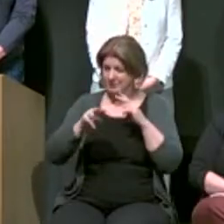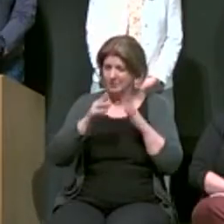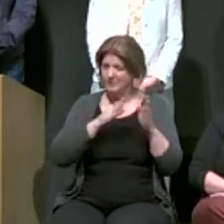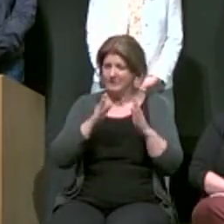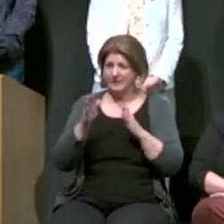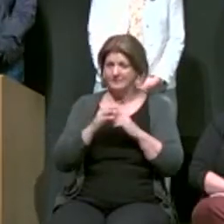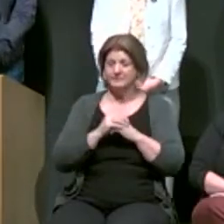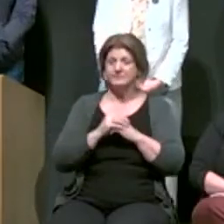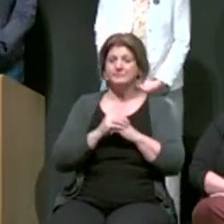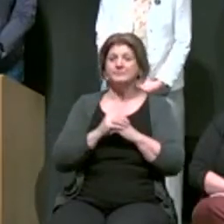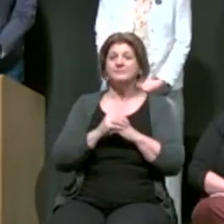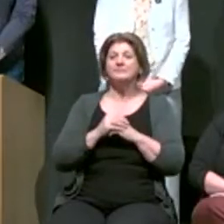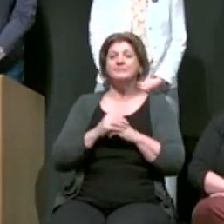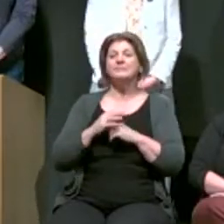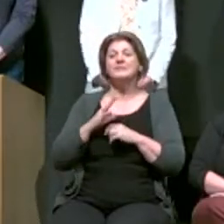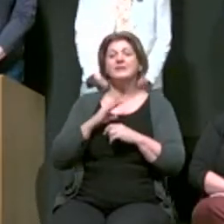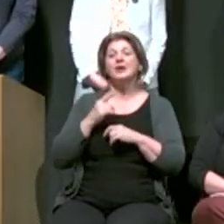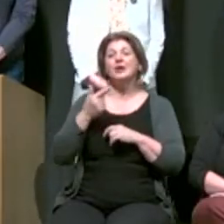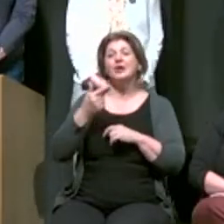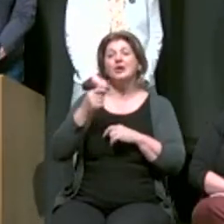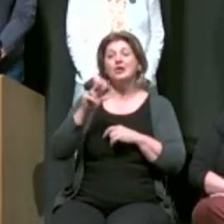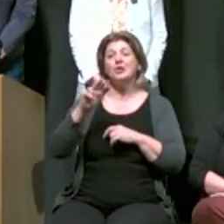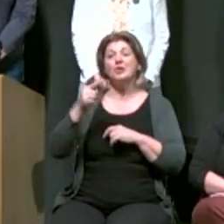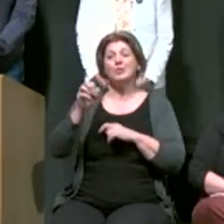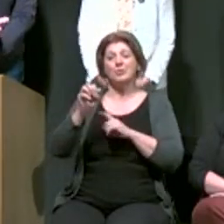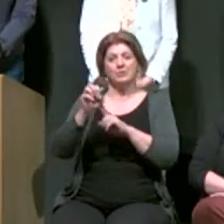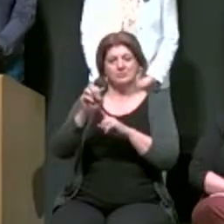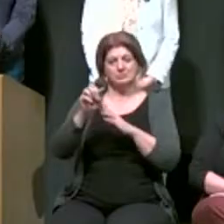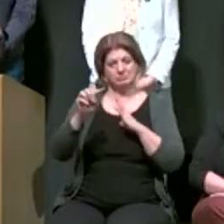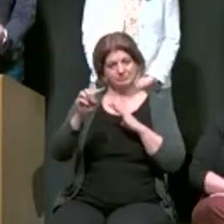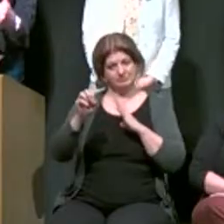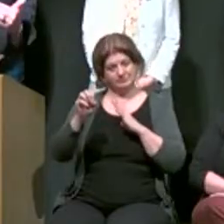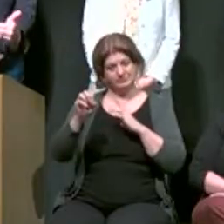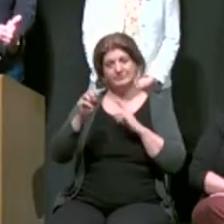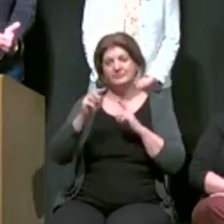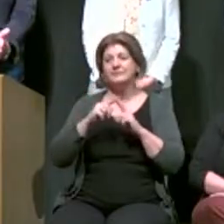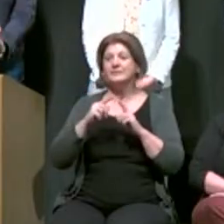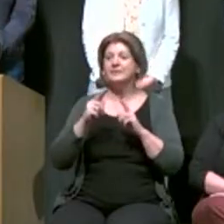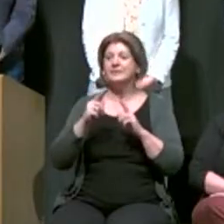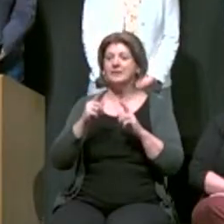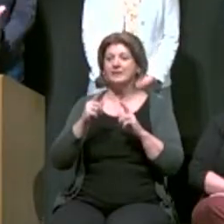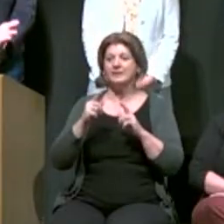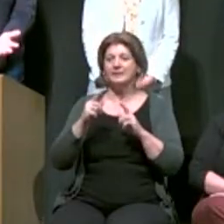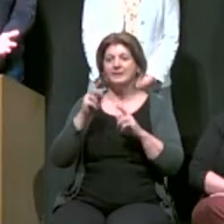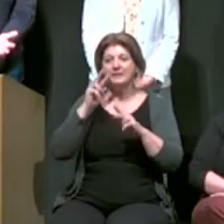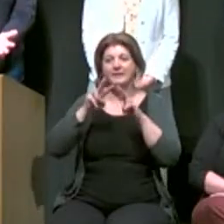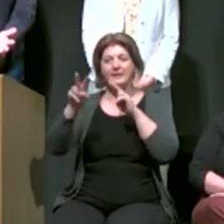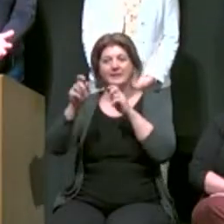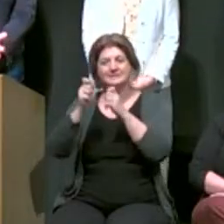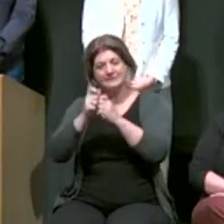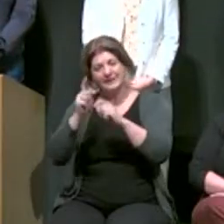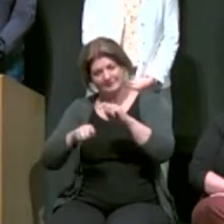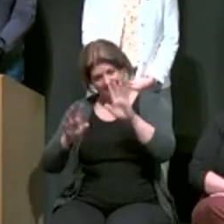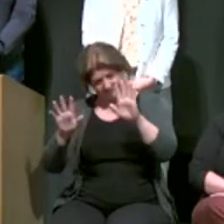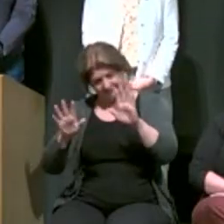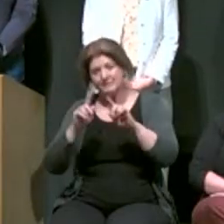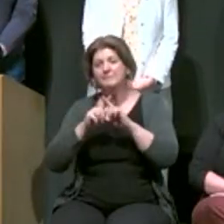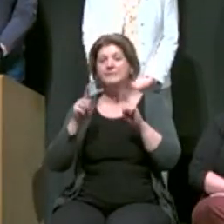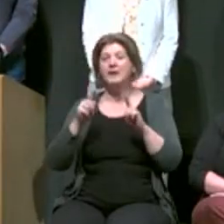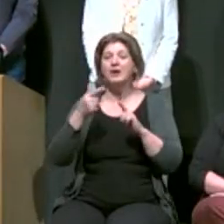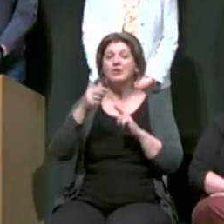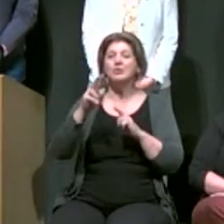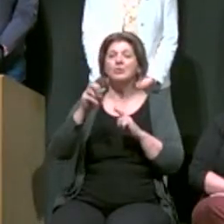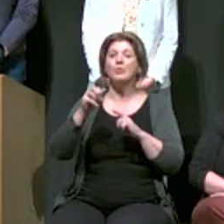So one of the cool things about the gorge, now, obviously, because we don't know, we can't say for sure, but it is